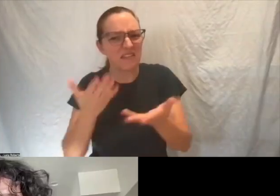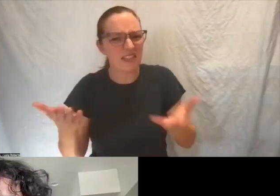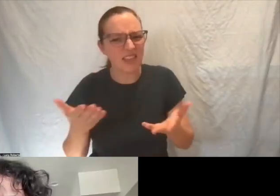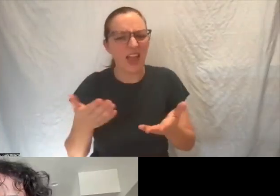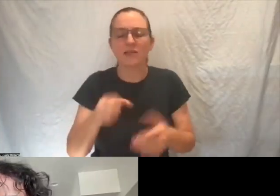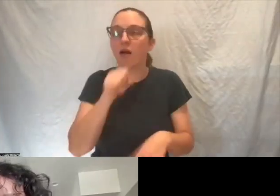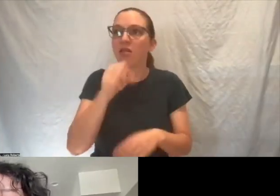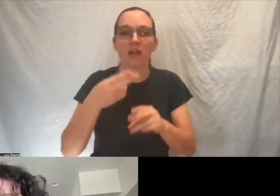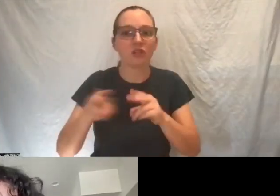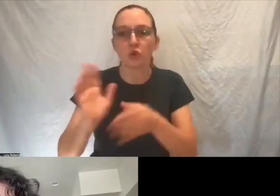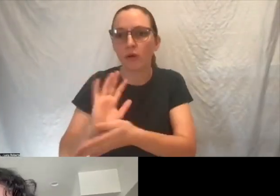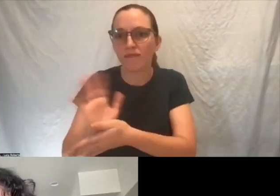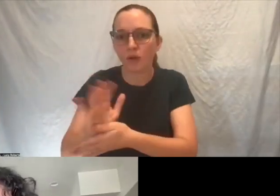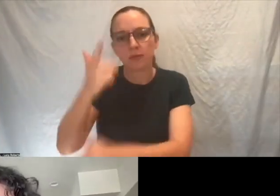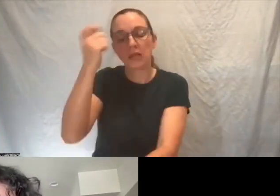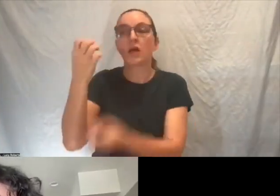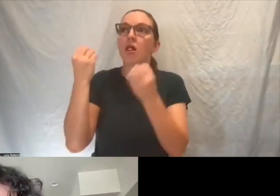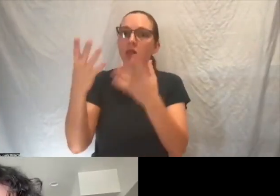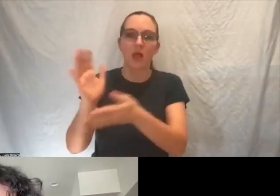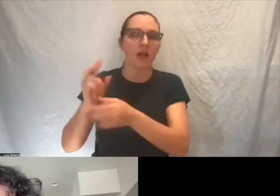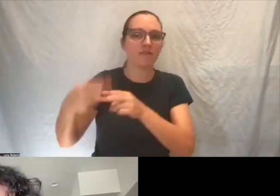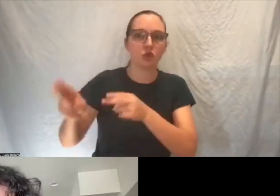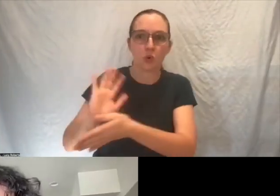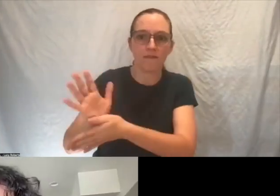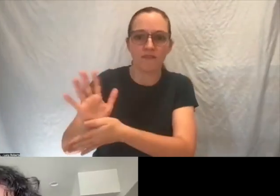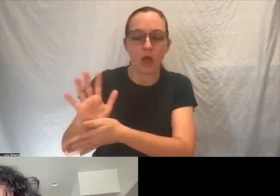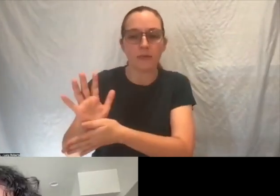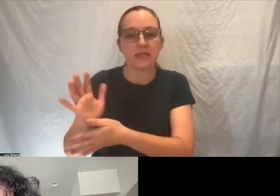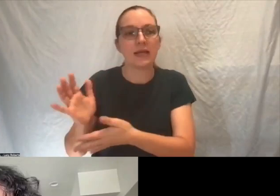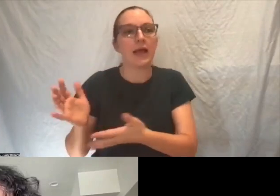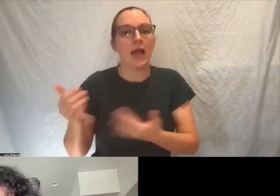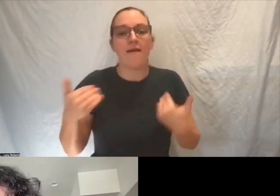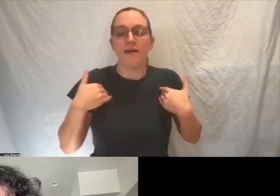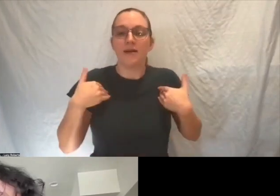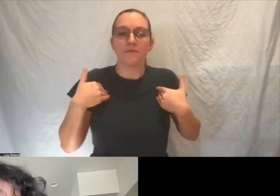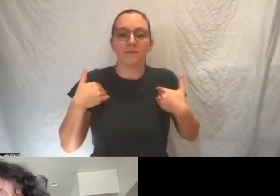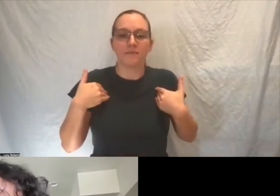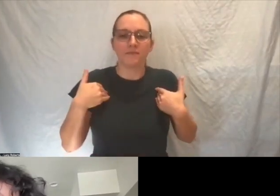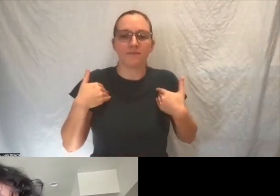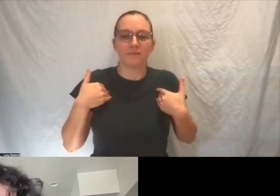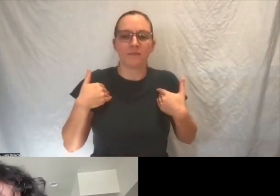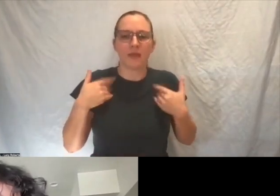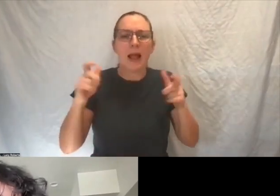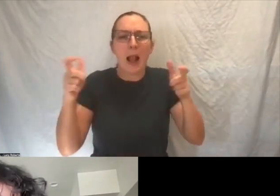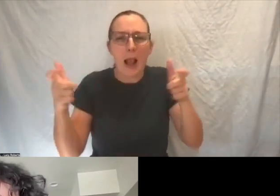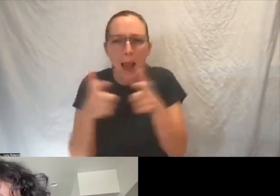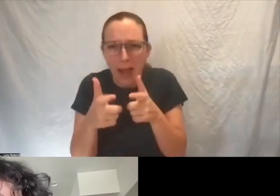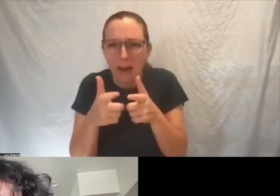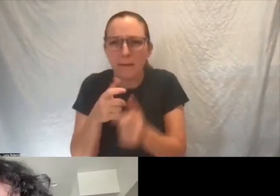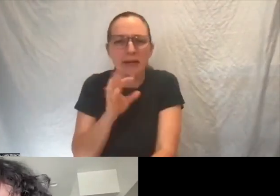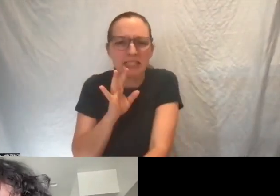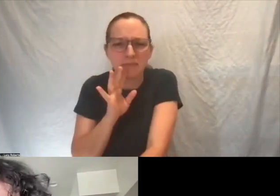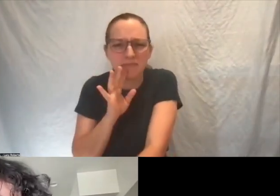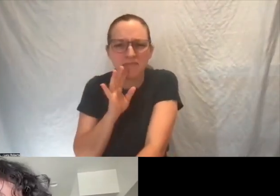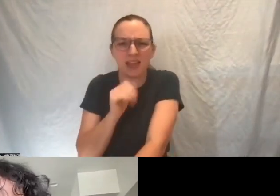films because a lot of short films do have little speaking. There's a lot of Pixar shorts that don't